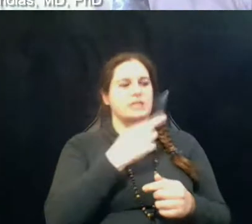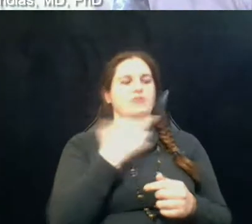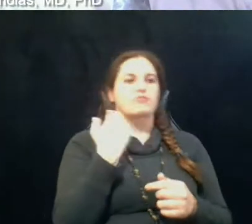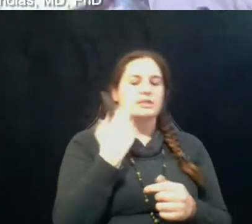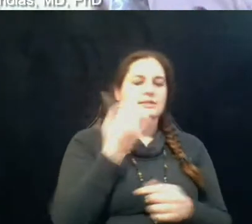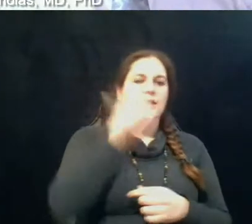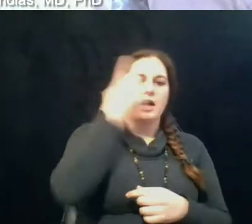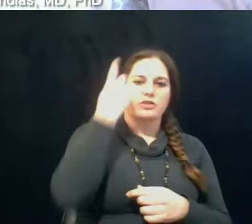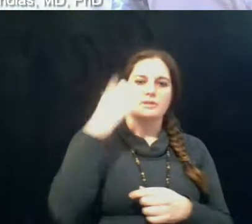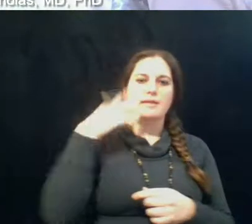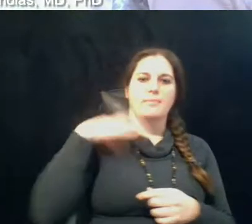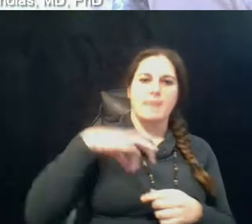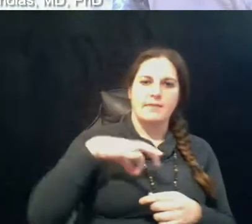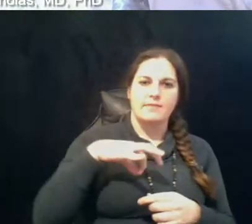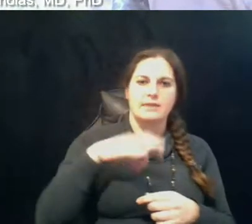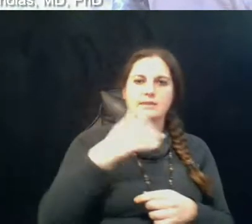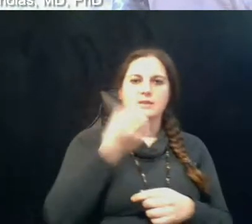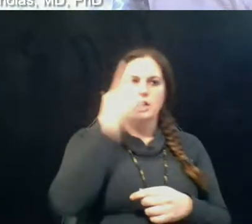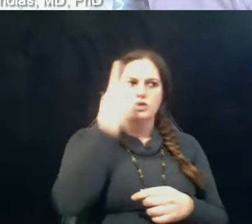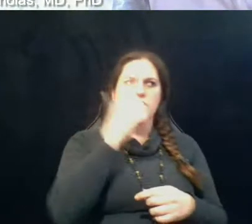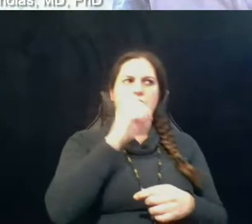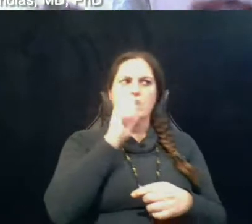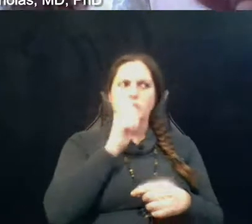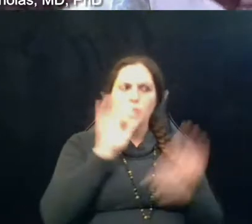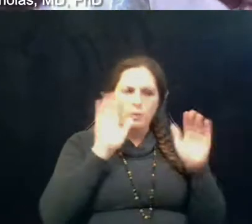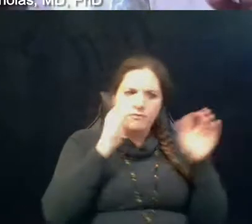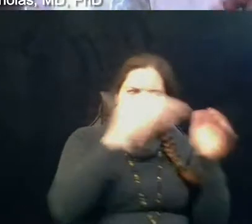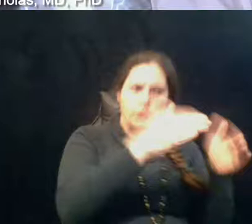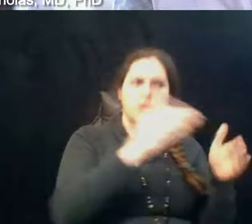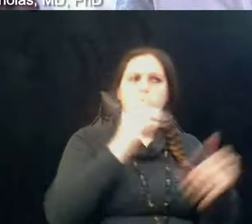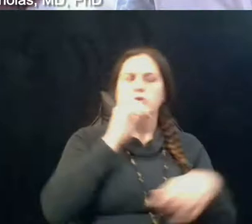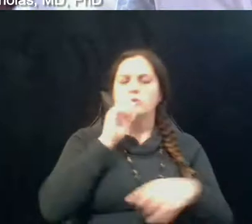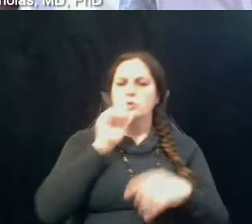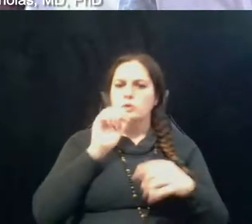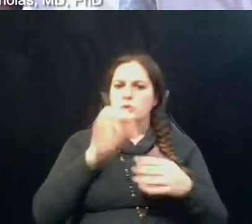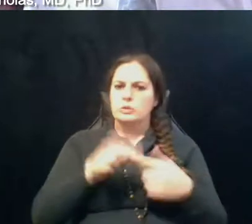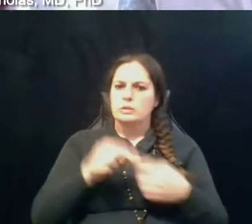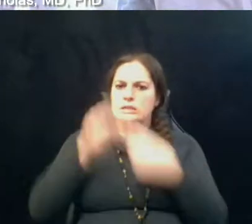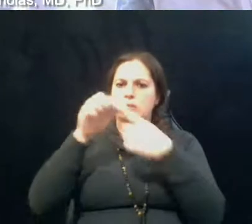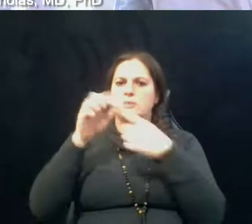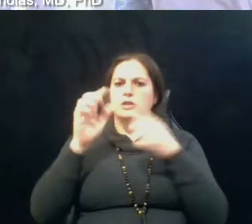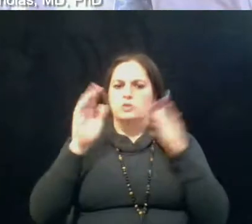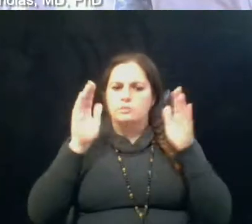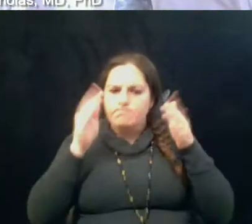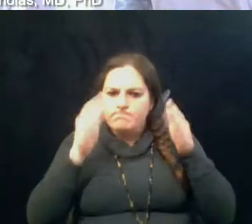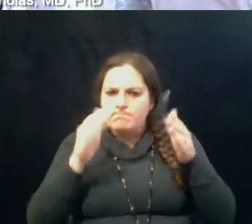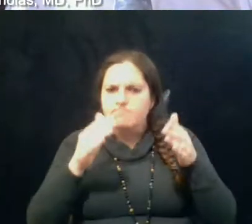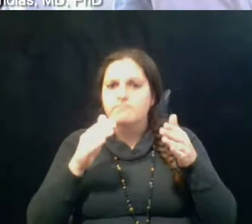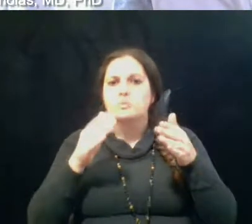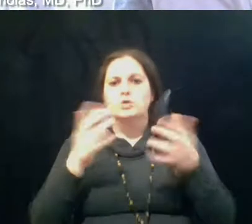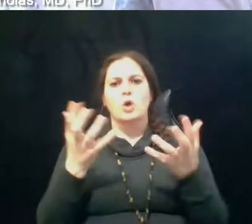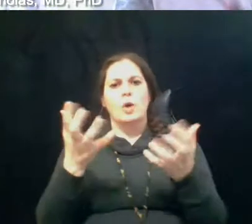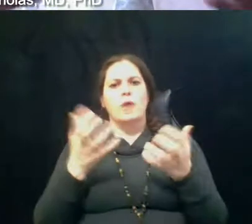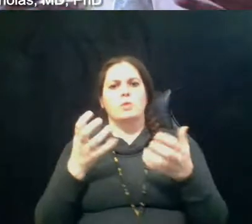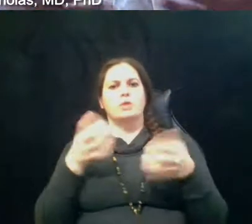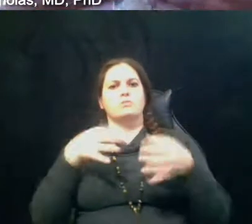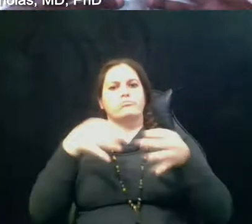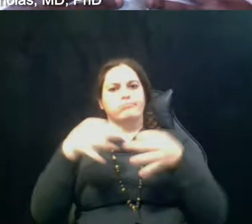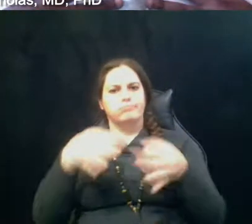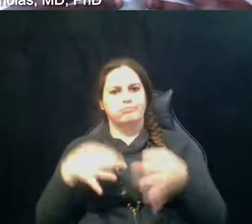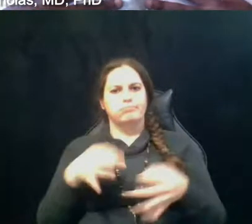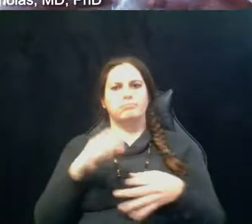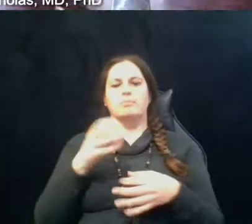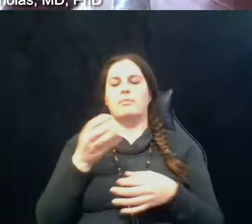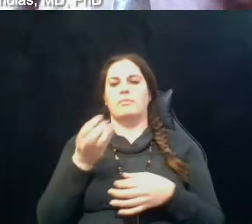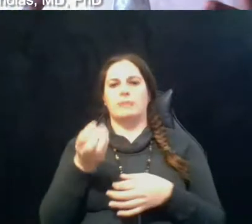understanding who needs special attention in the process. And to talk a little bit more about the J&J pause, a lot of people said that